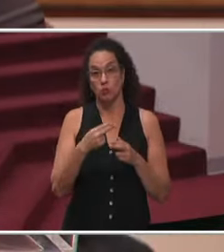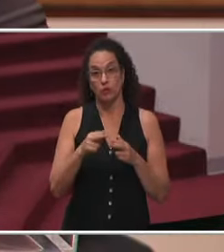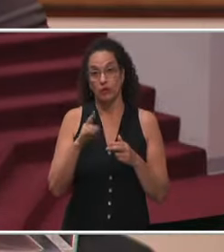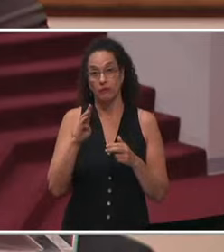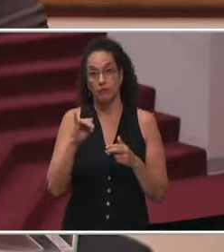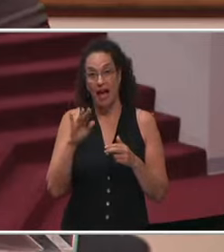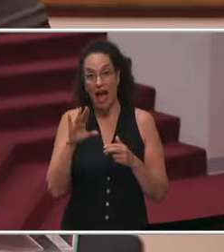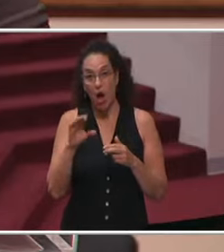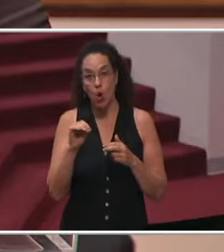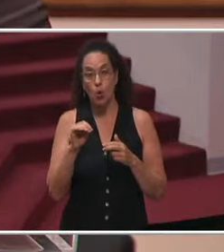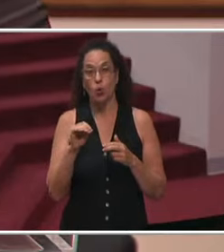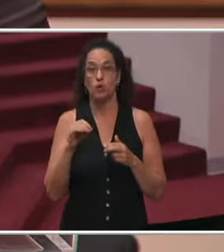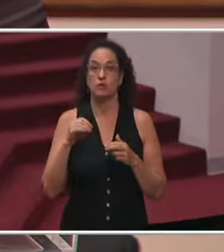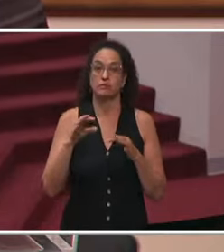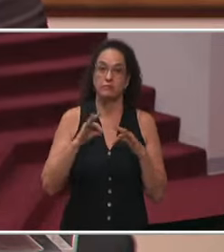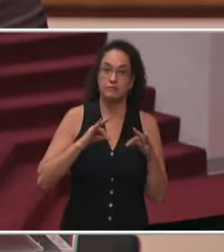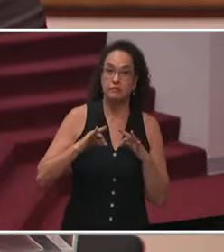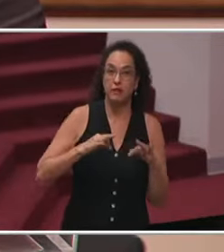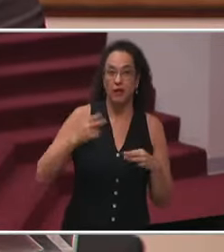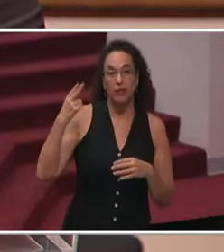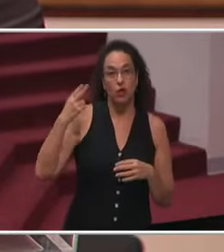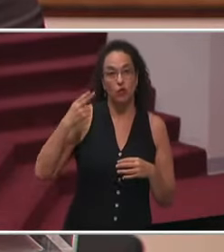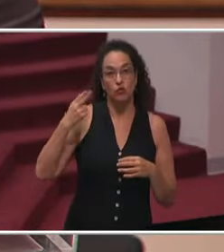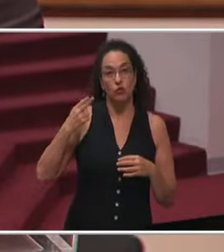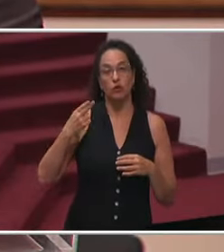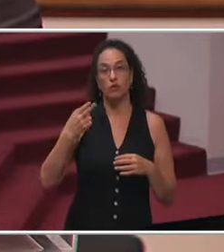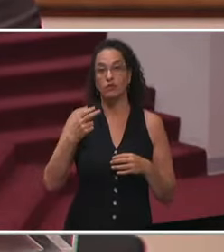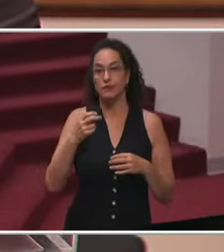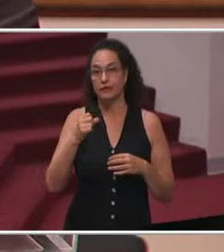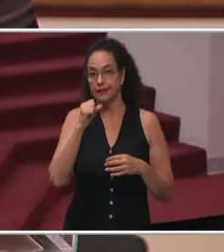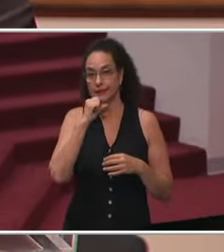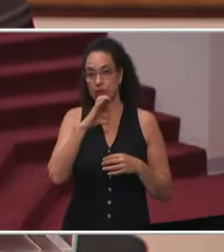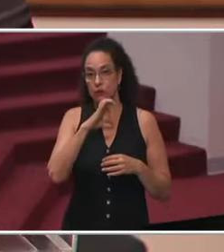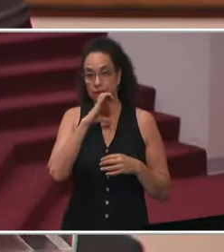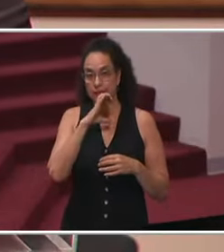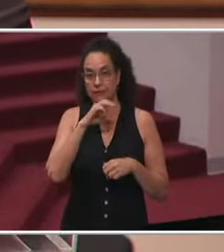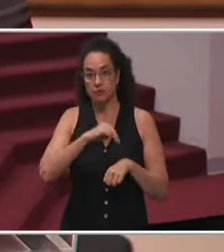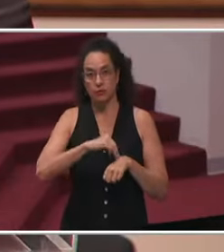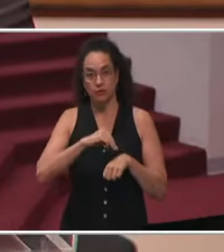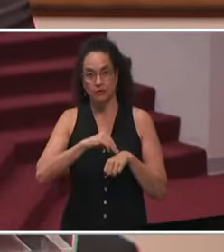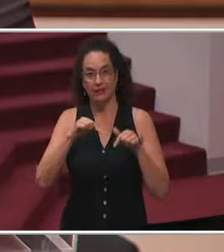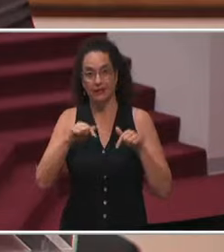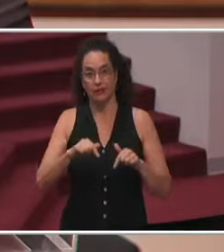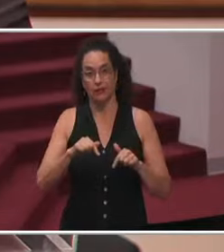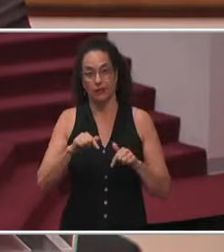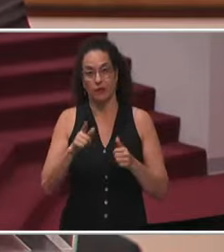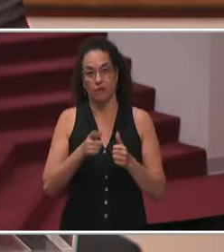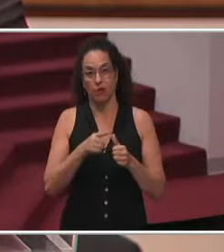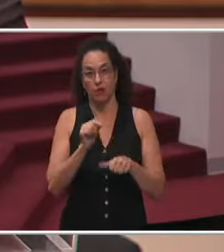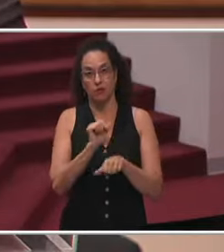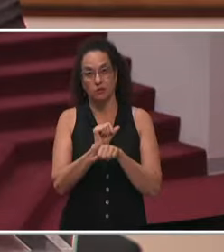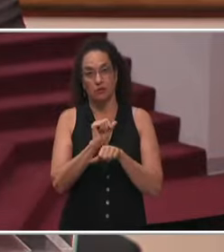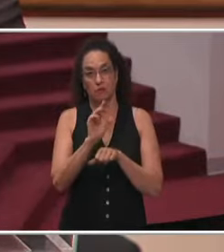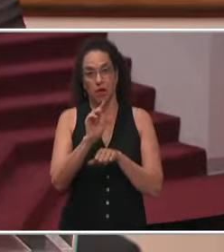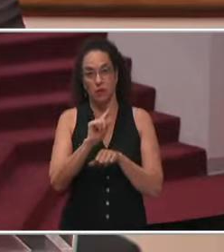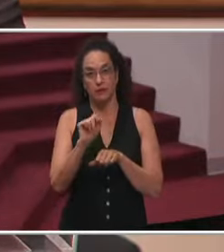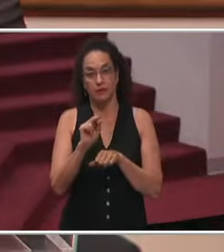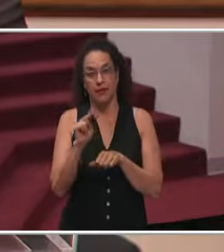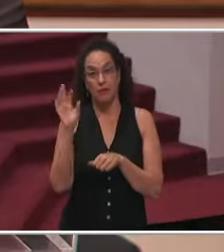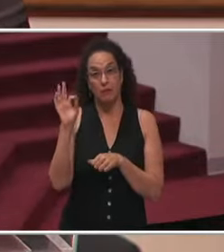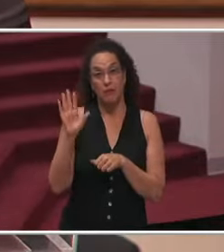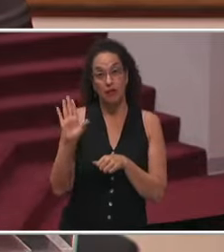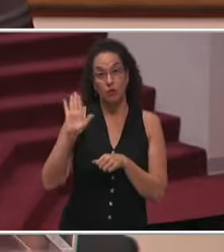or on the history of the seniors' ministry here at First Mount Zion. And Pastor earlier asked those